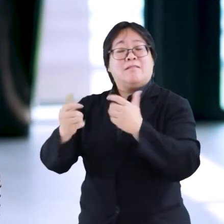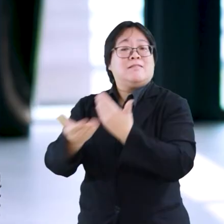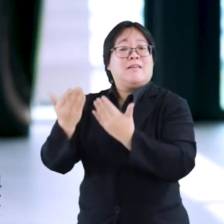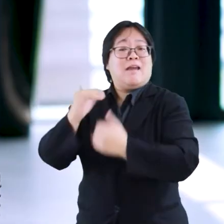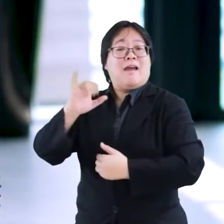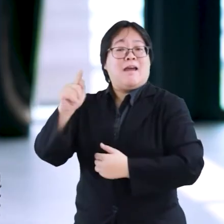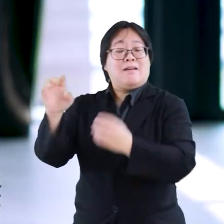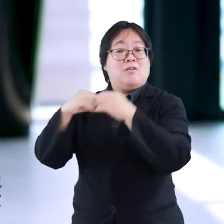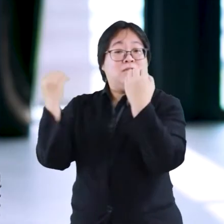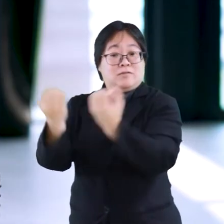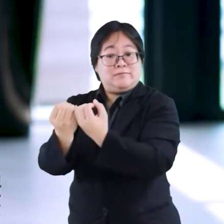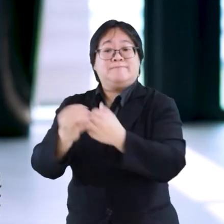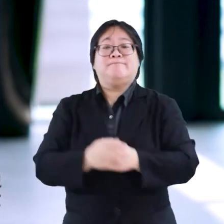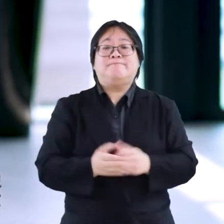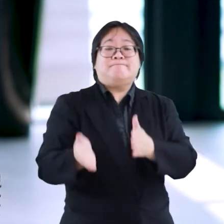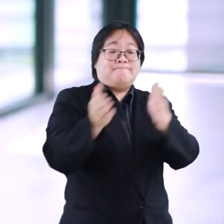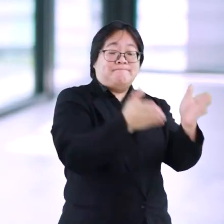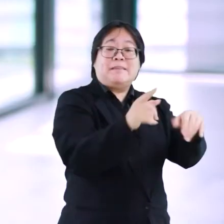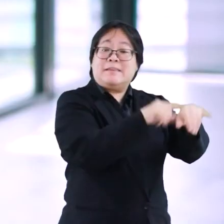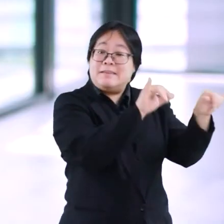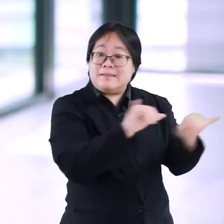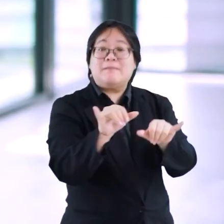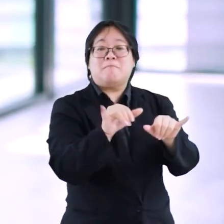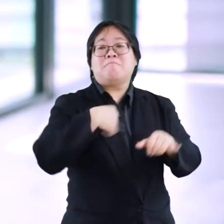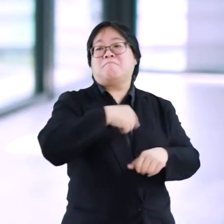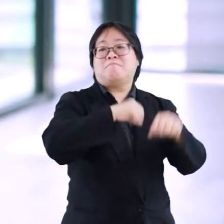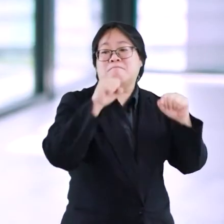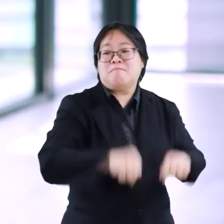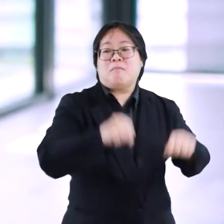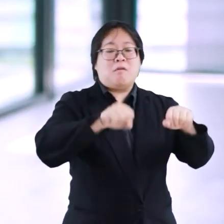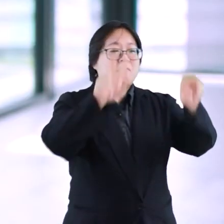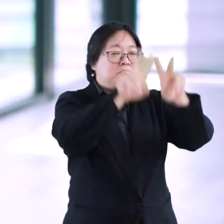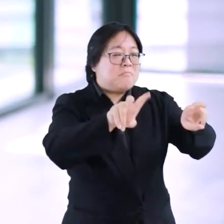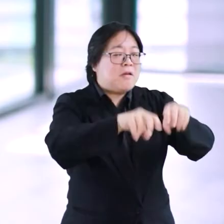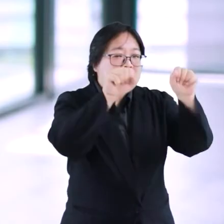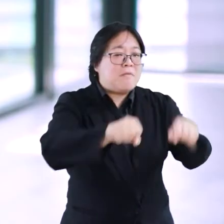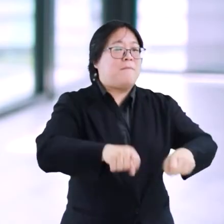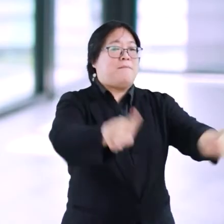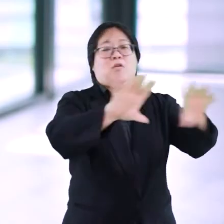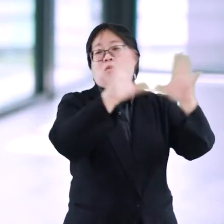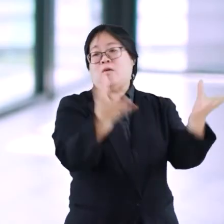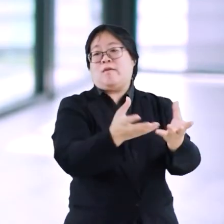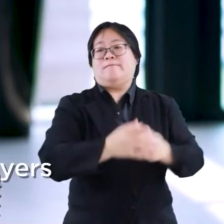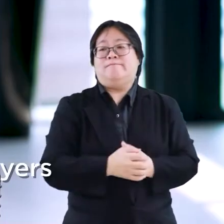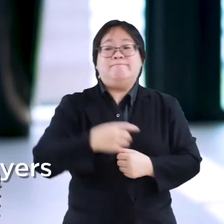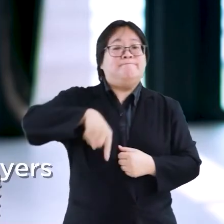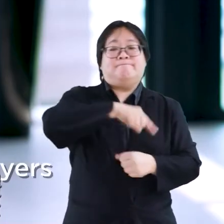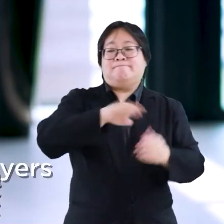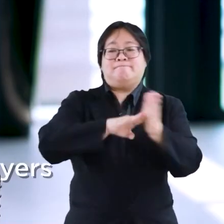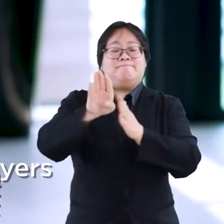agile IT organization, while at the same time exposing our capabilities to the world,